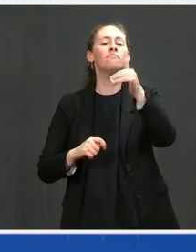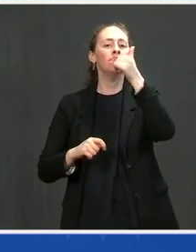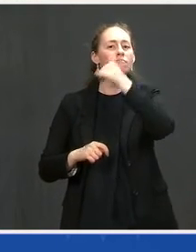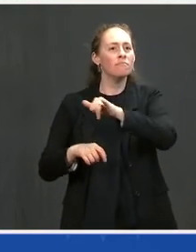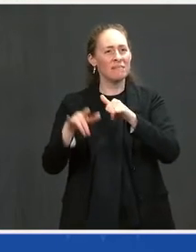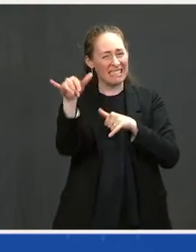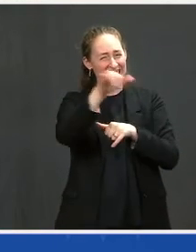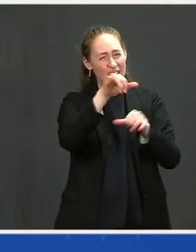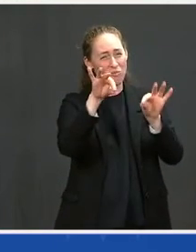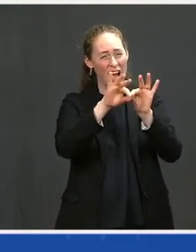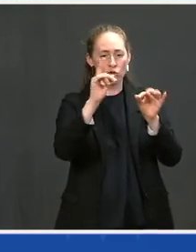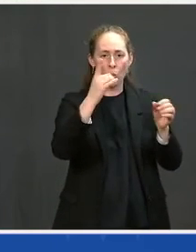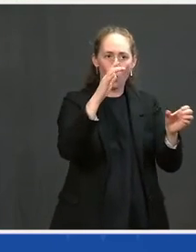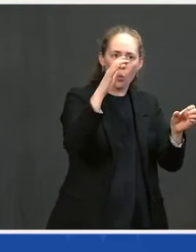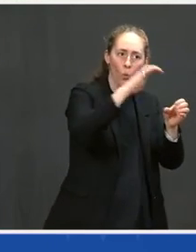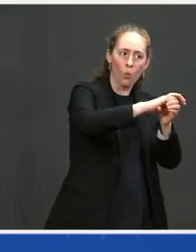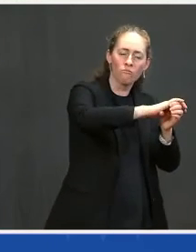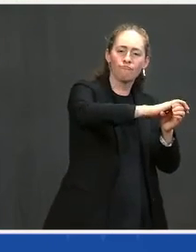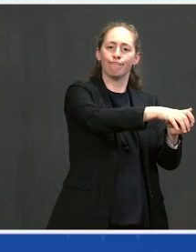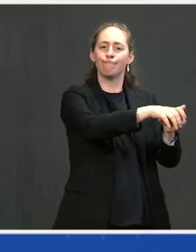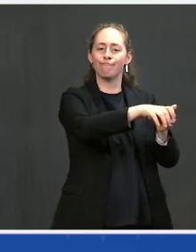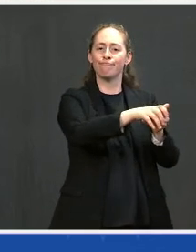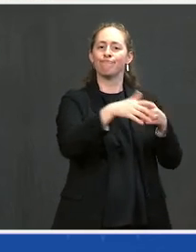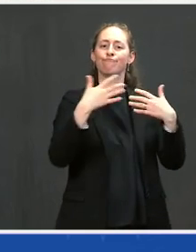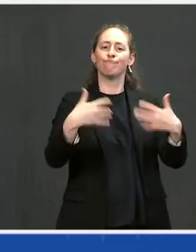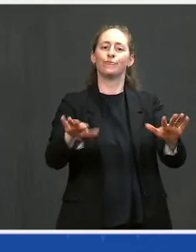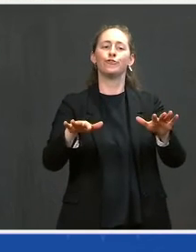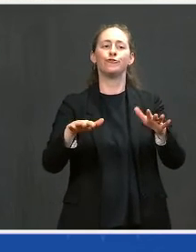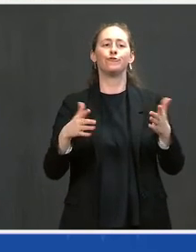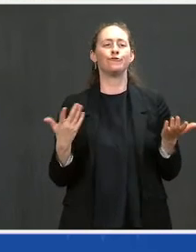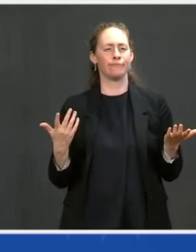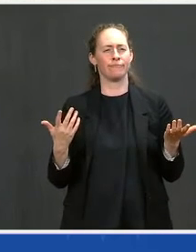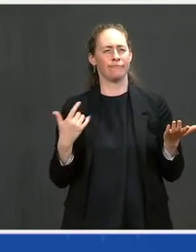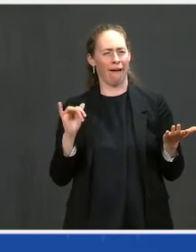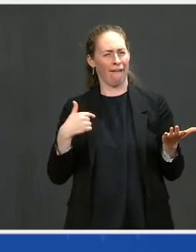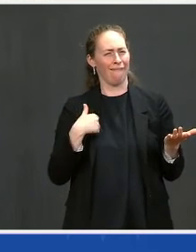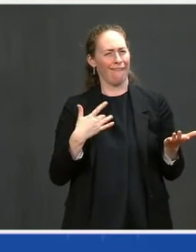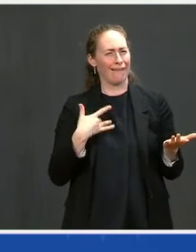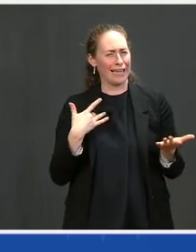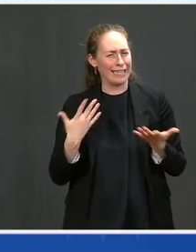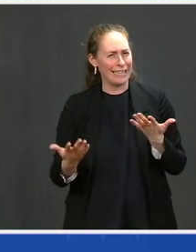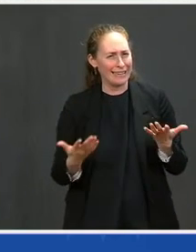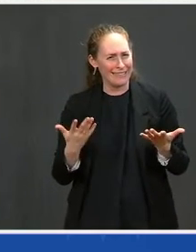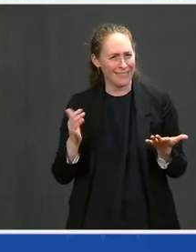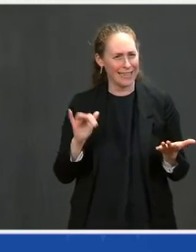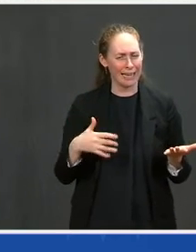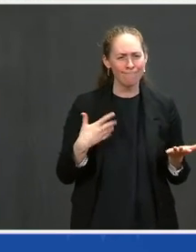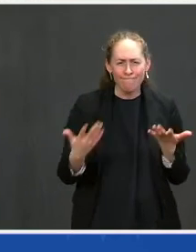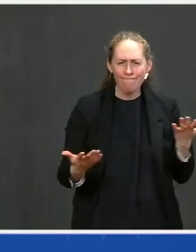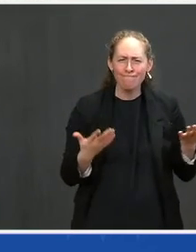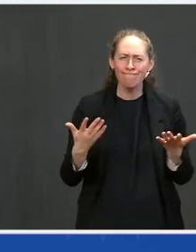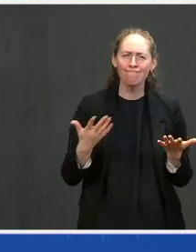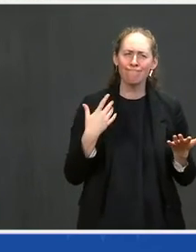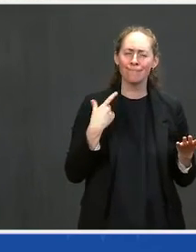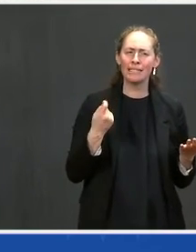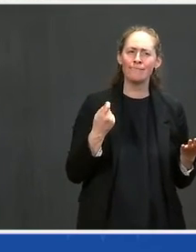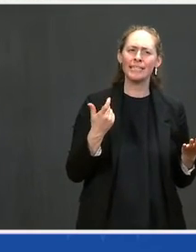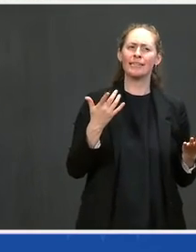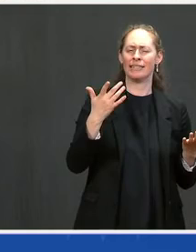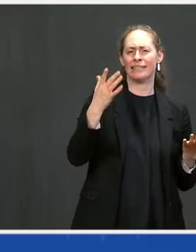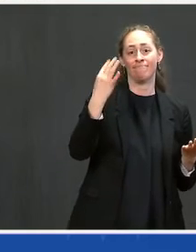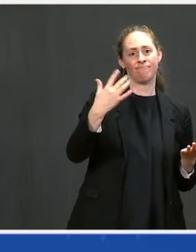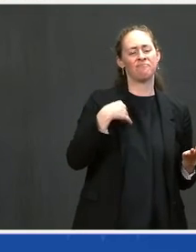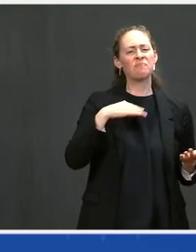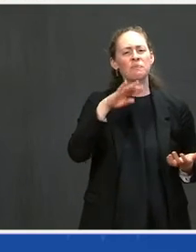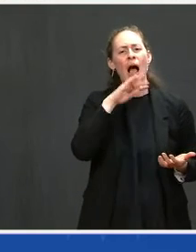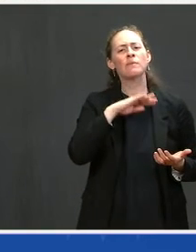So I just find it frustrating frustrating.